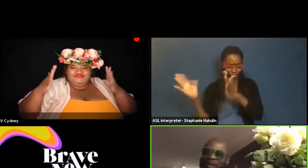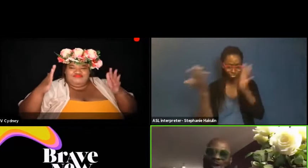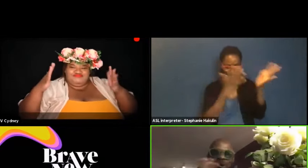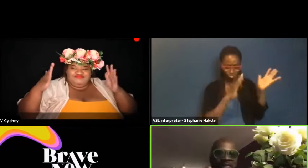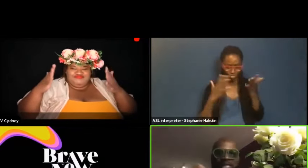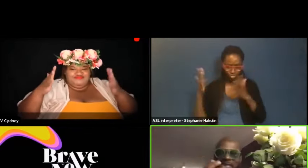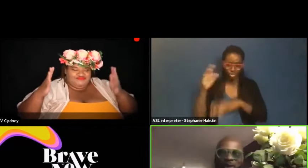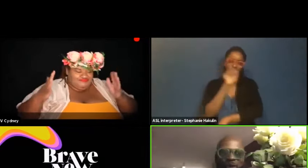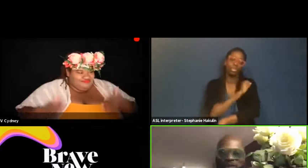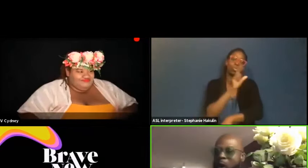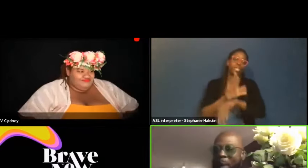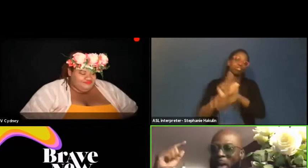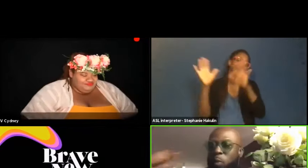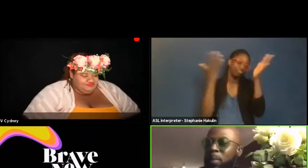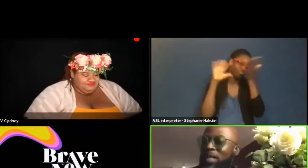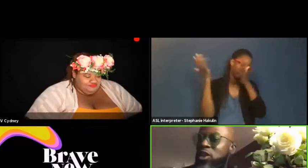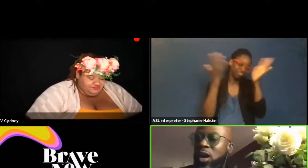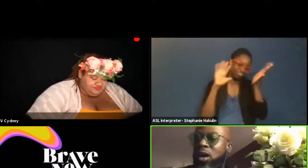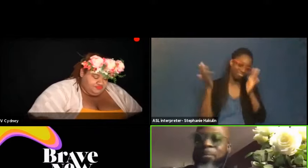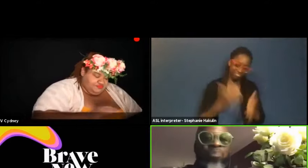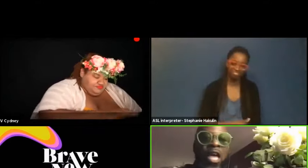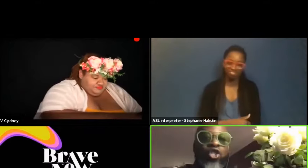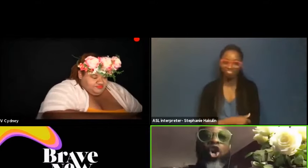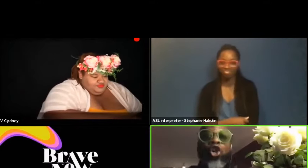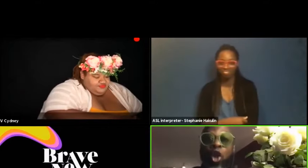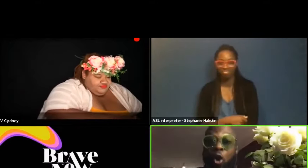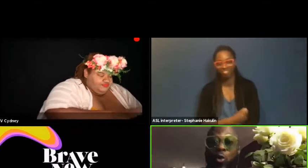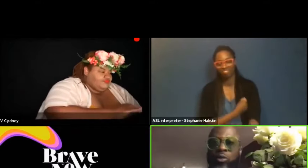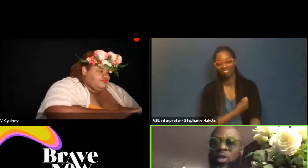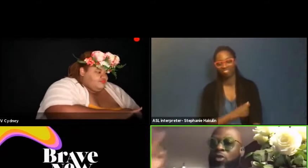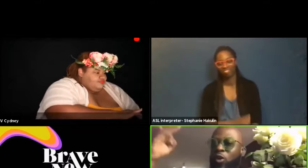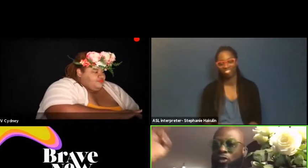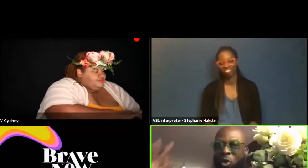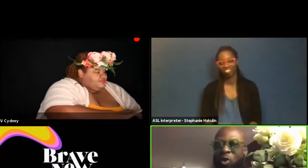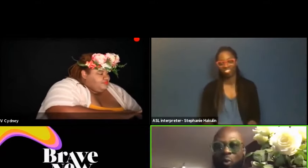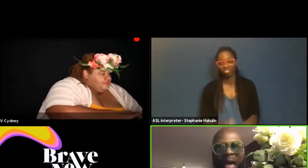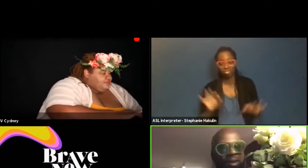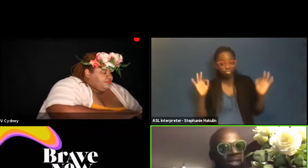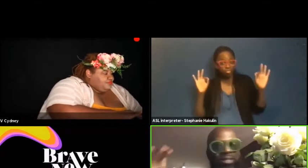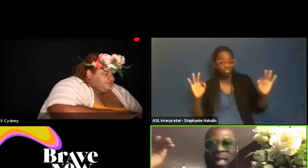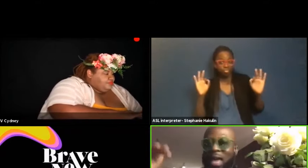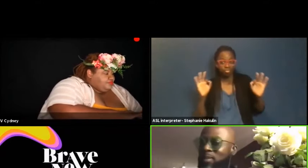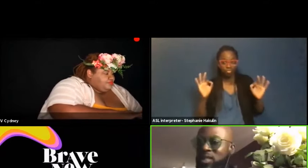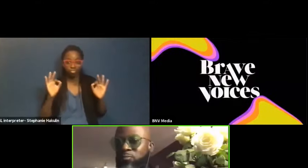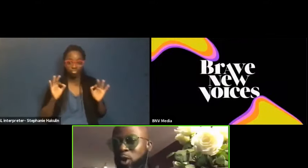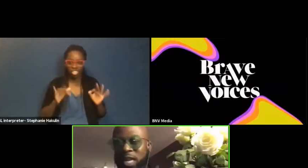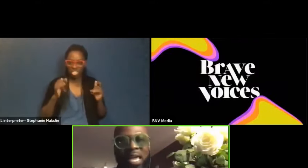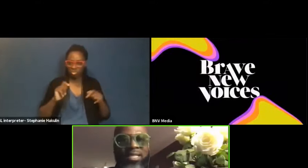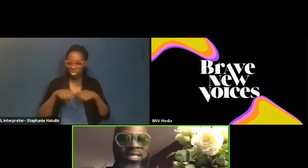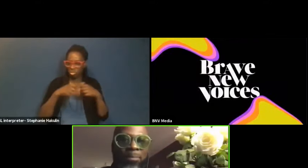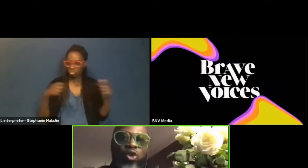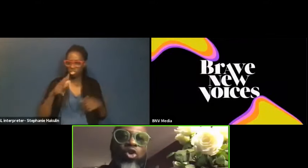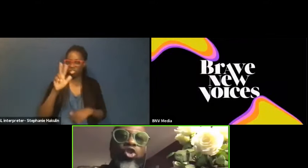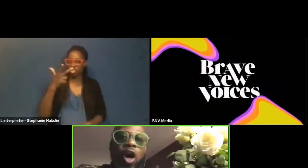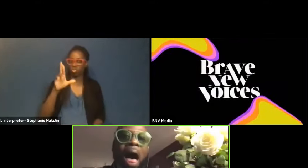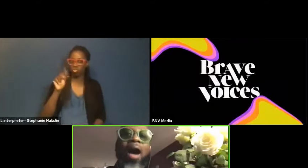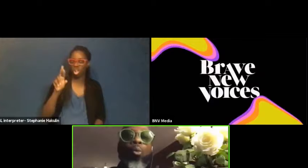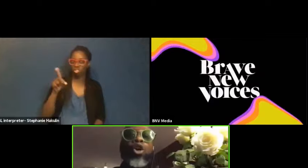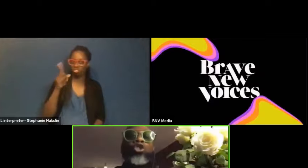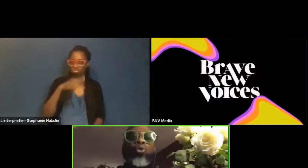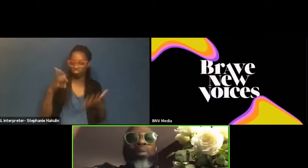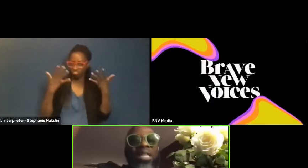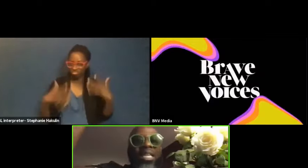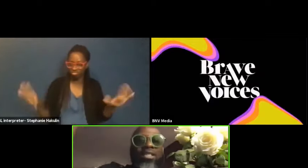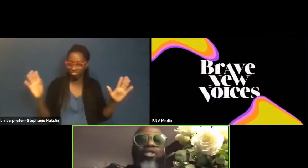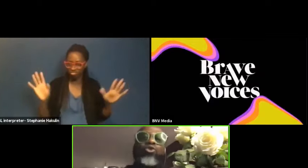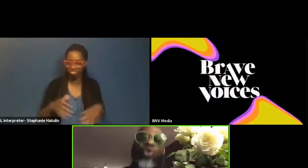right, St. Louis. All right, man, we're about to close the third round of the slam. This is pretty exceptional. Y'all, I